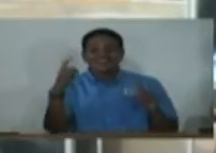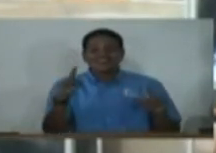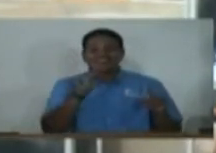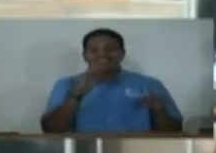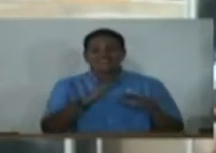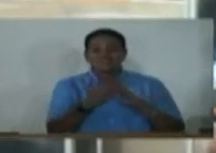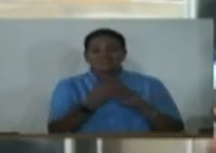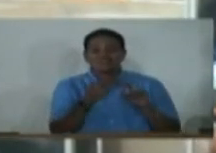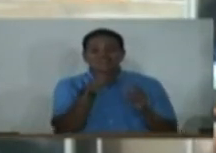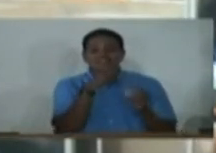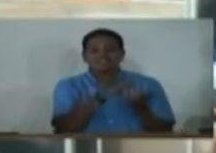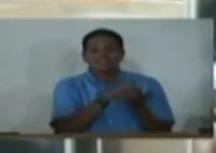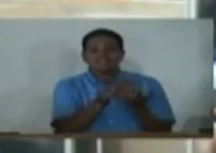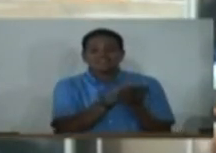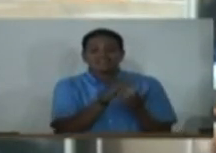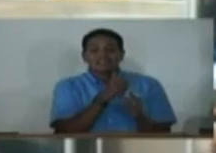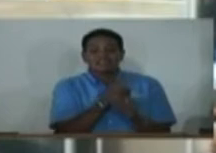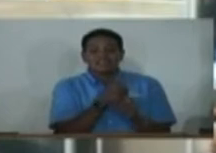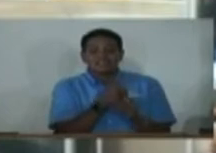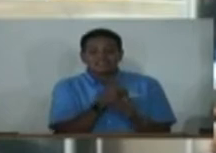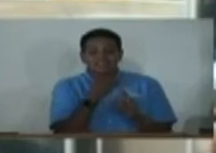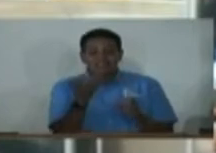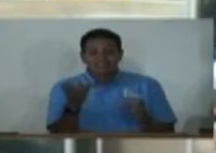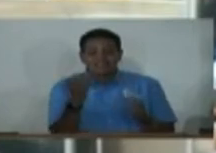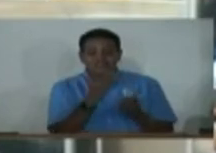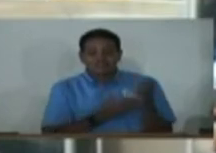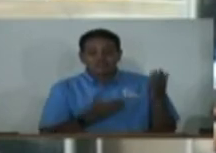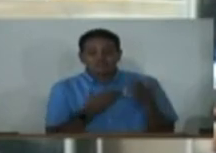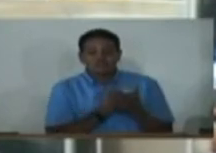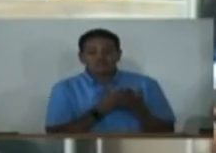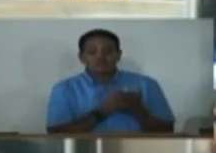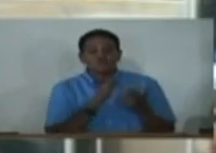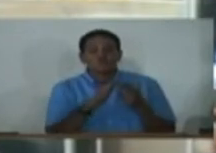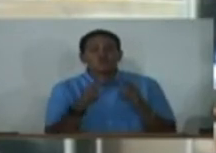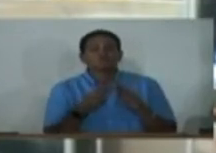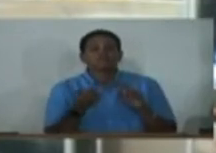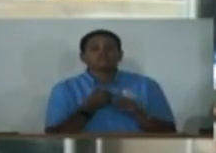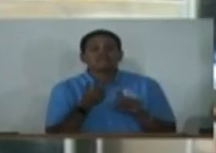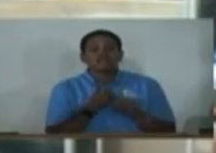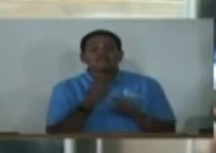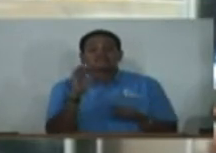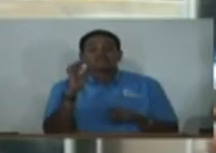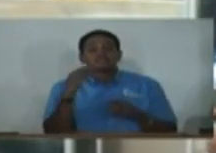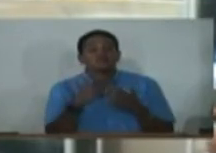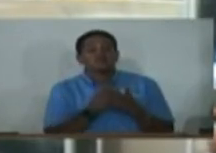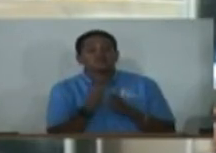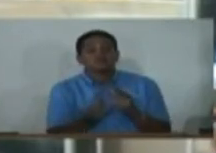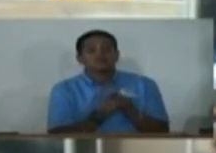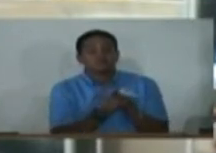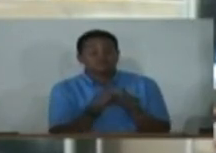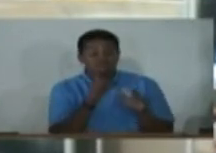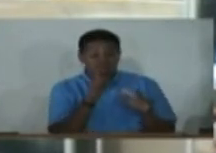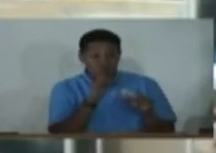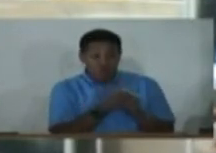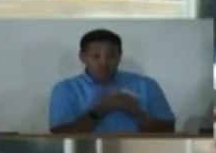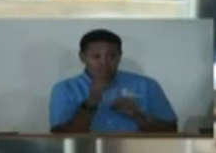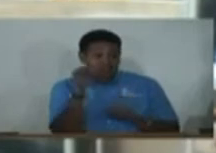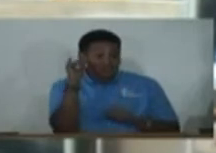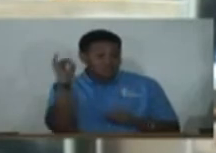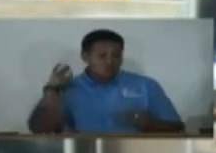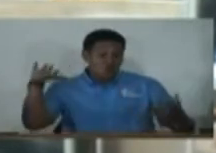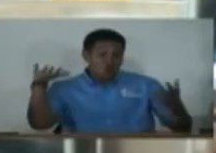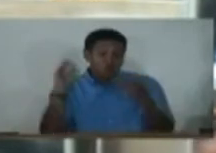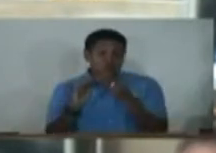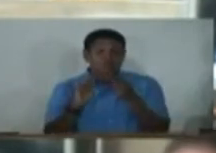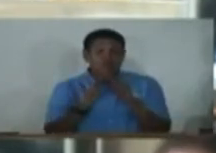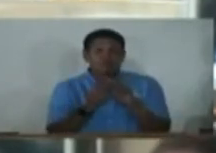Jamaica recorded 37 new cases of COVID-19 yesterday. Our cumulative cases